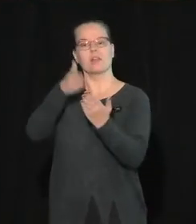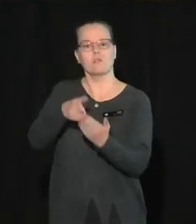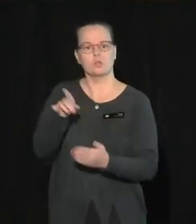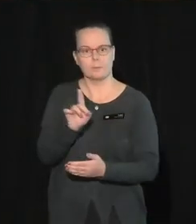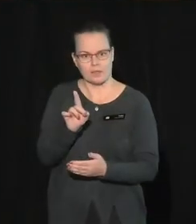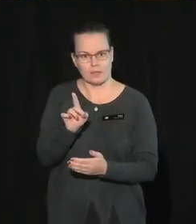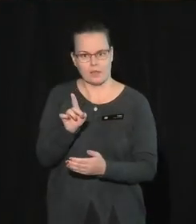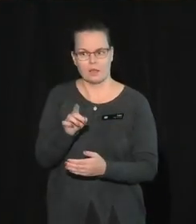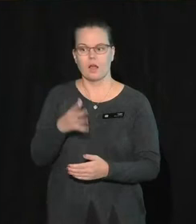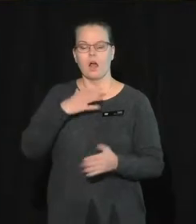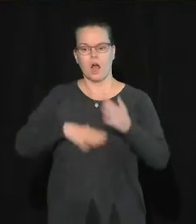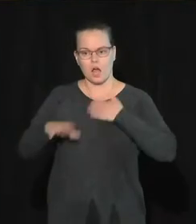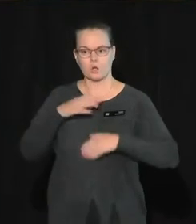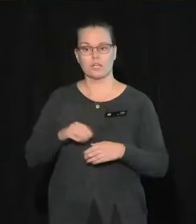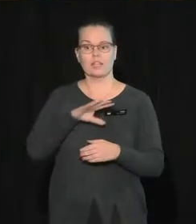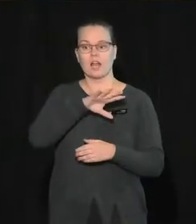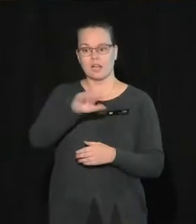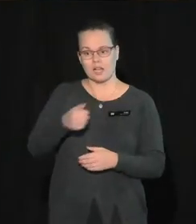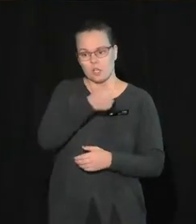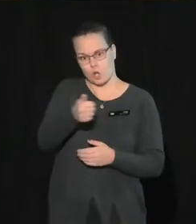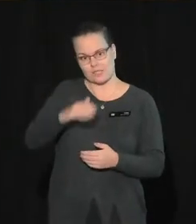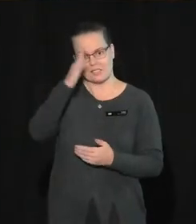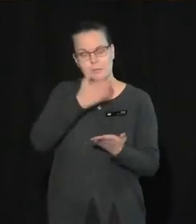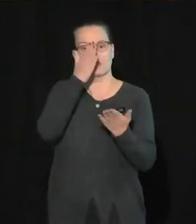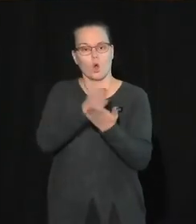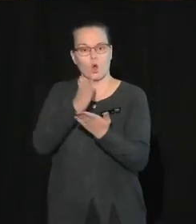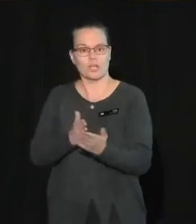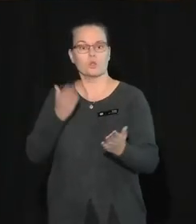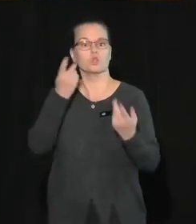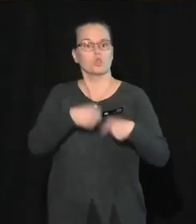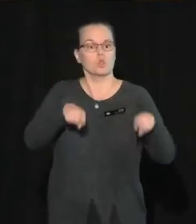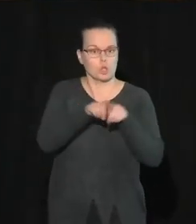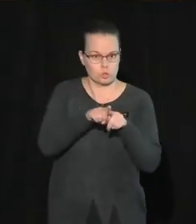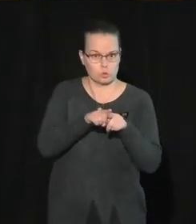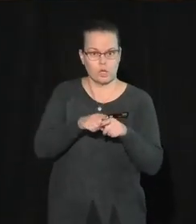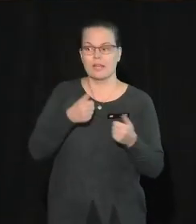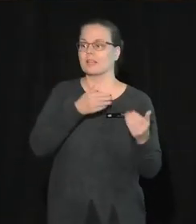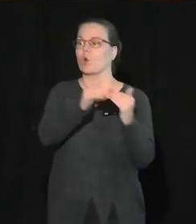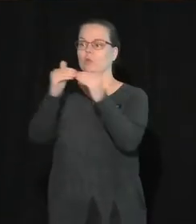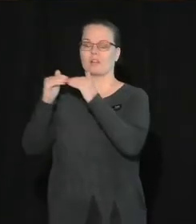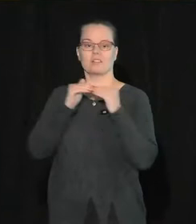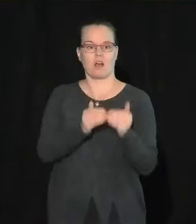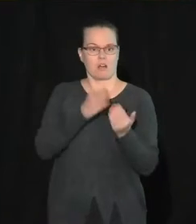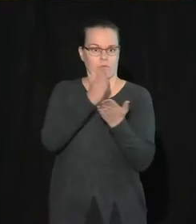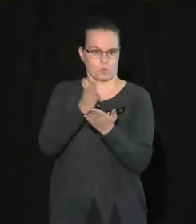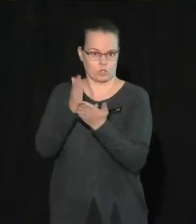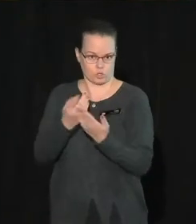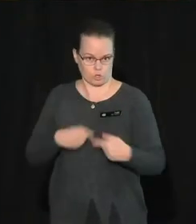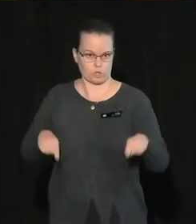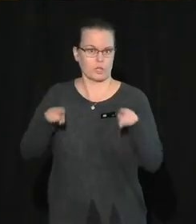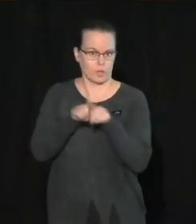ensure access to those rights, to have equal access. On one hand, we were complementing